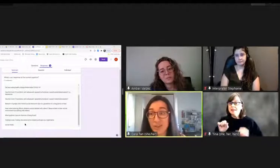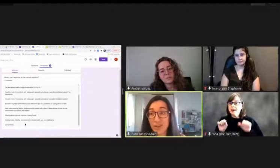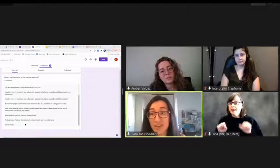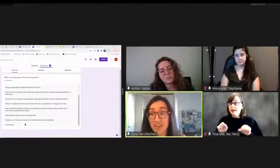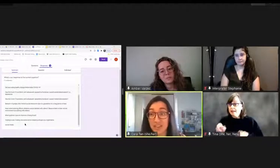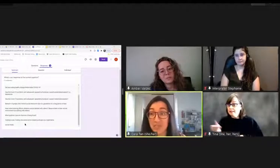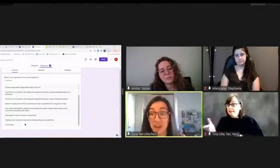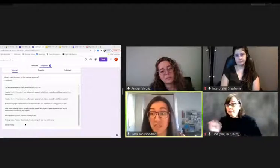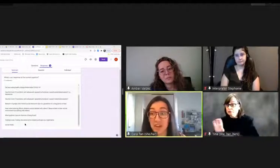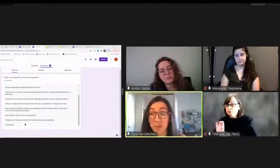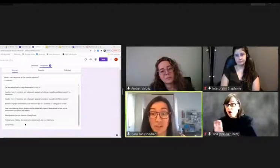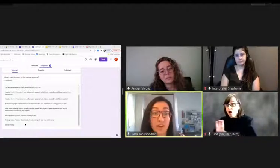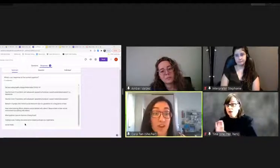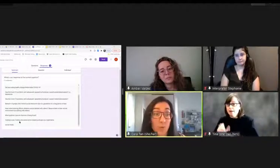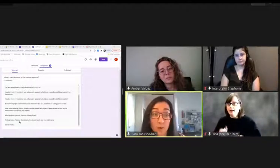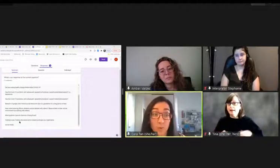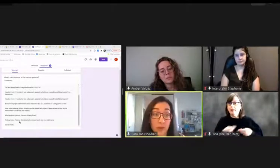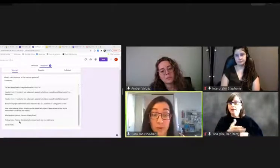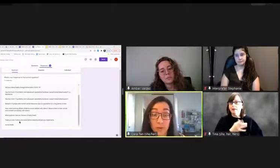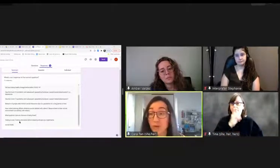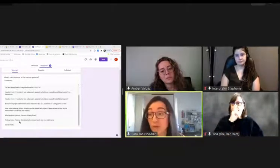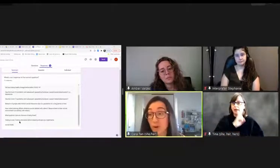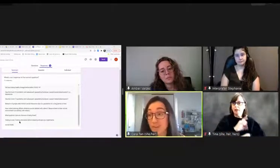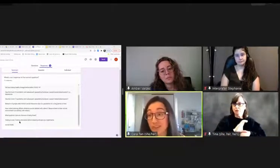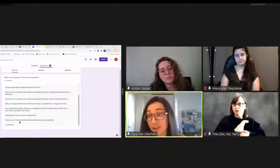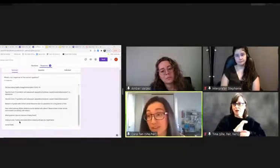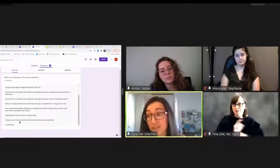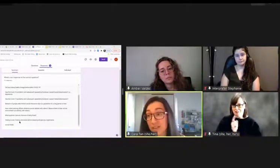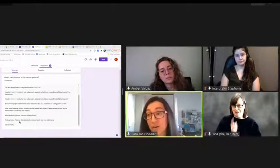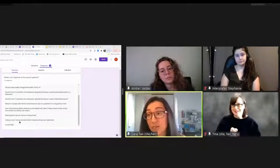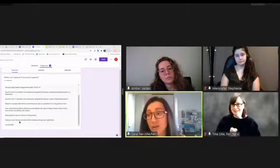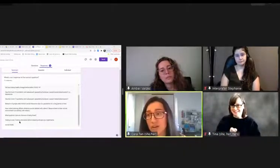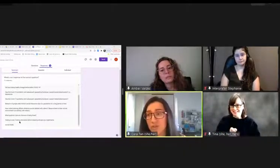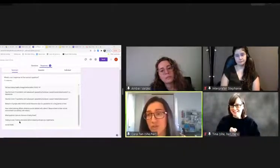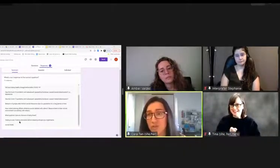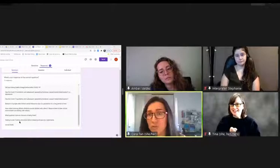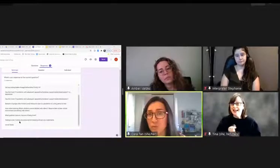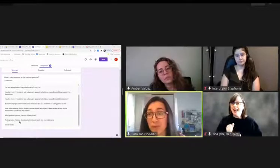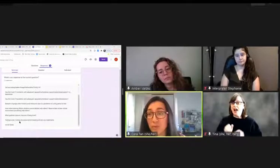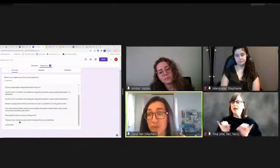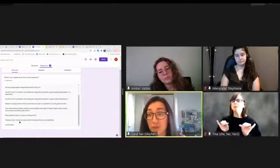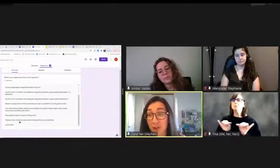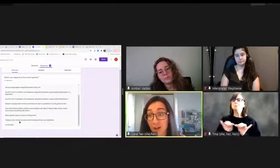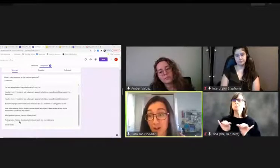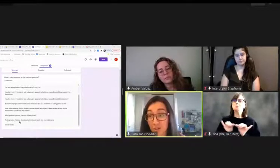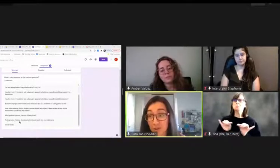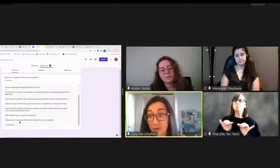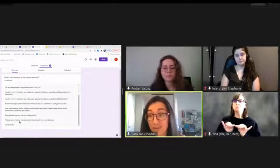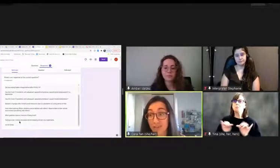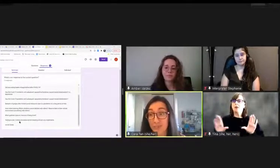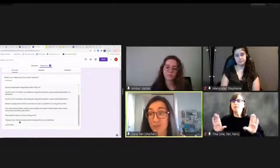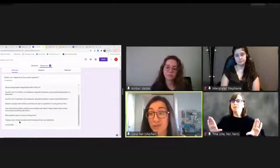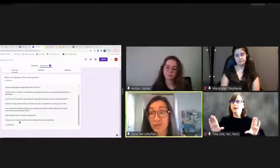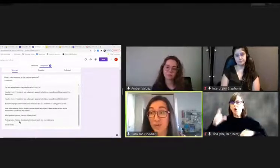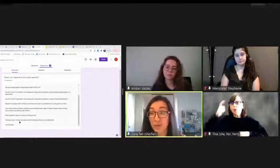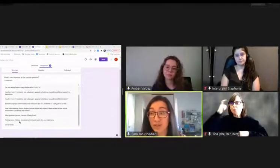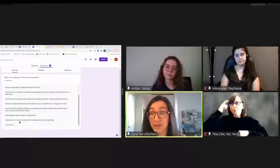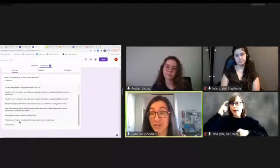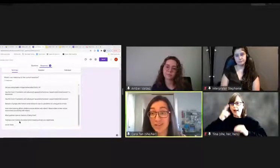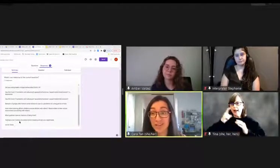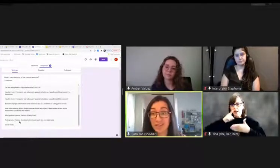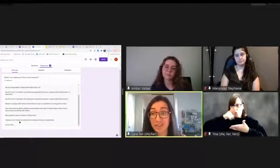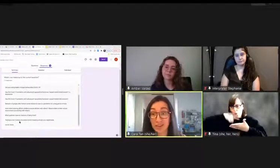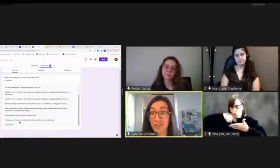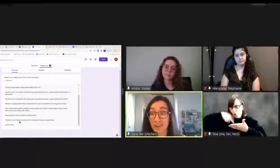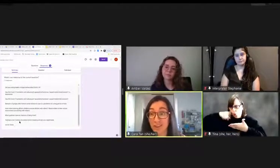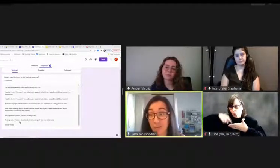and then we can see if they have nightmares. And one way could be through brain scans, but we could also just wake people up in the middle of sleeping